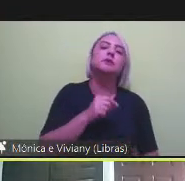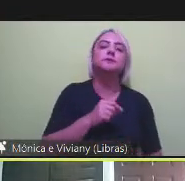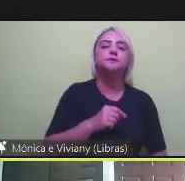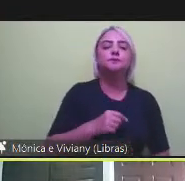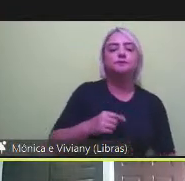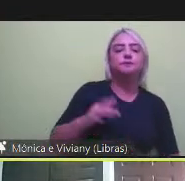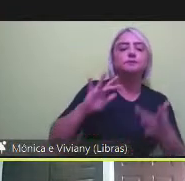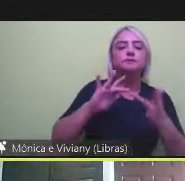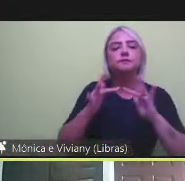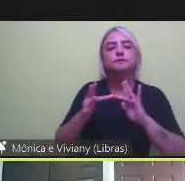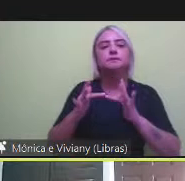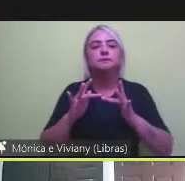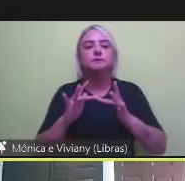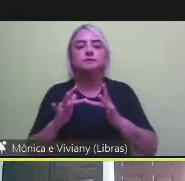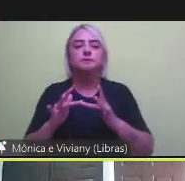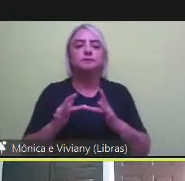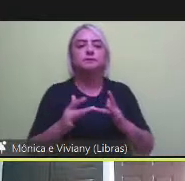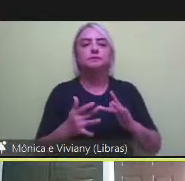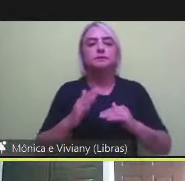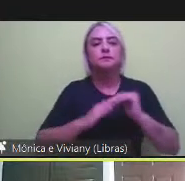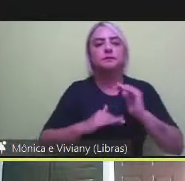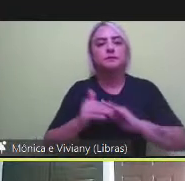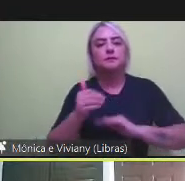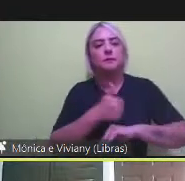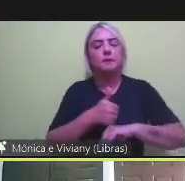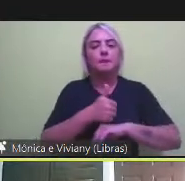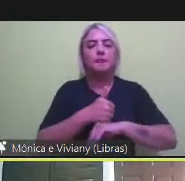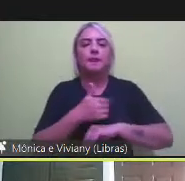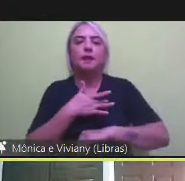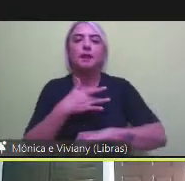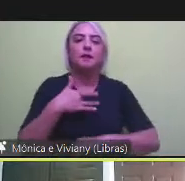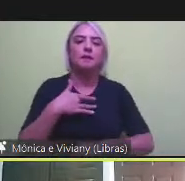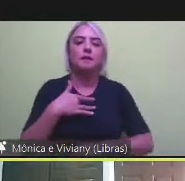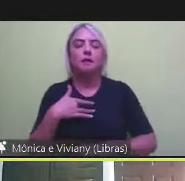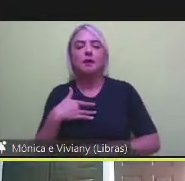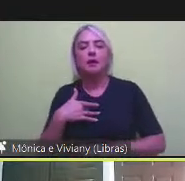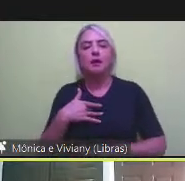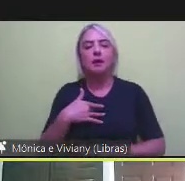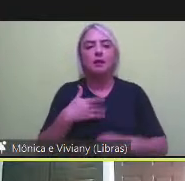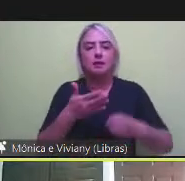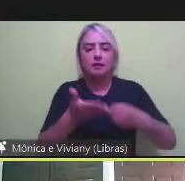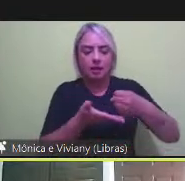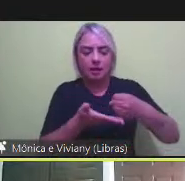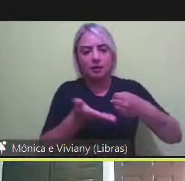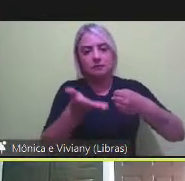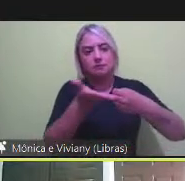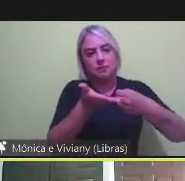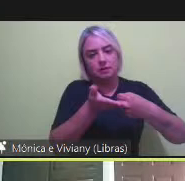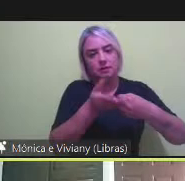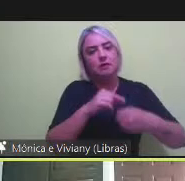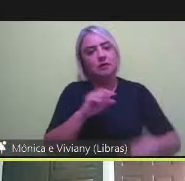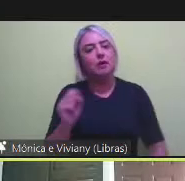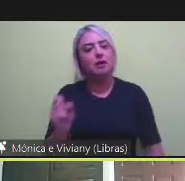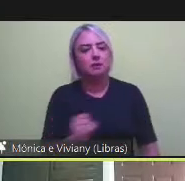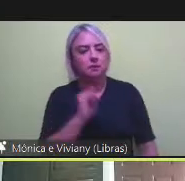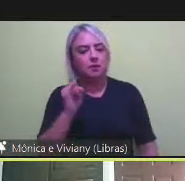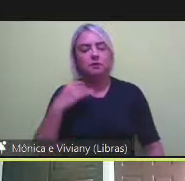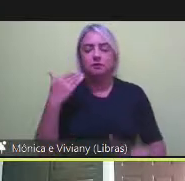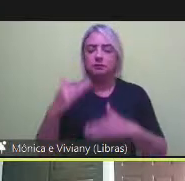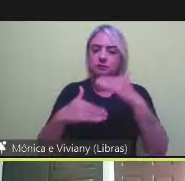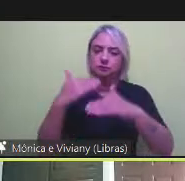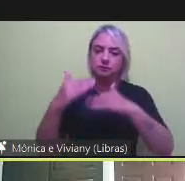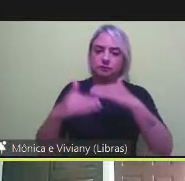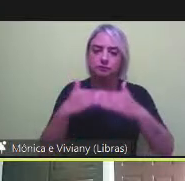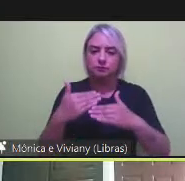health professionals, which is very important in the development of the hypertension algorithm and introduction